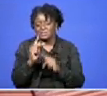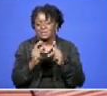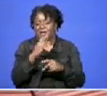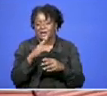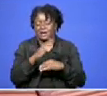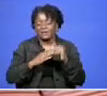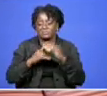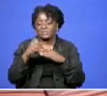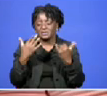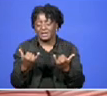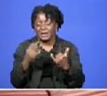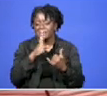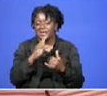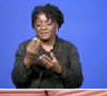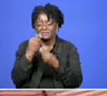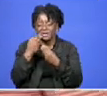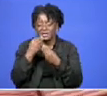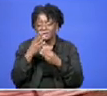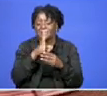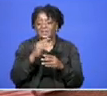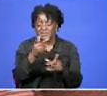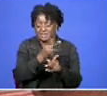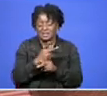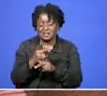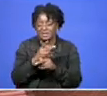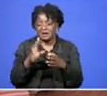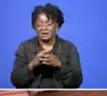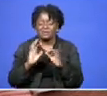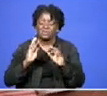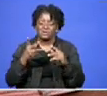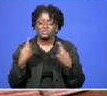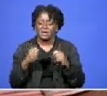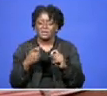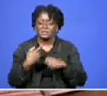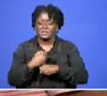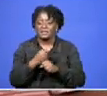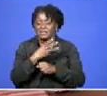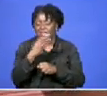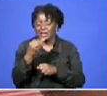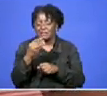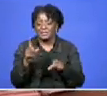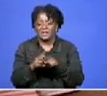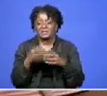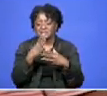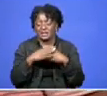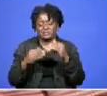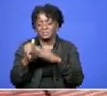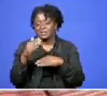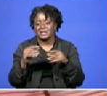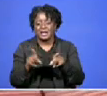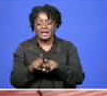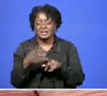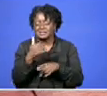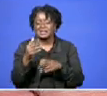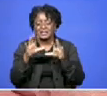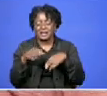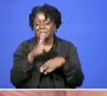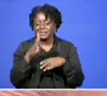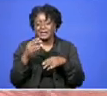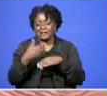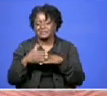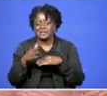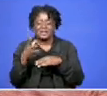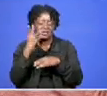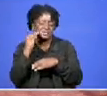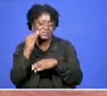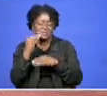They're being fed. They're being taken care of. We're trying to make them as comfortable as they can be after the ordeal that they had to go through. Thank you very